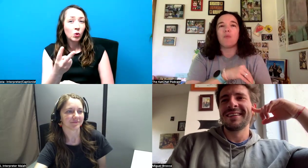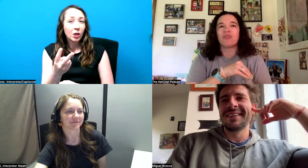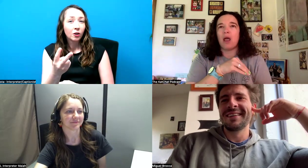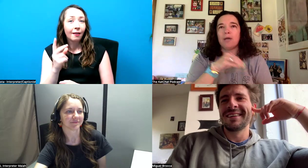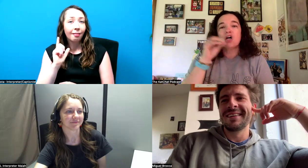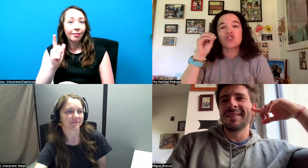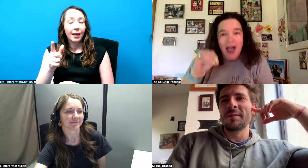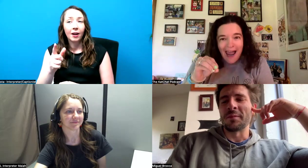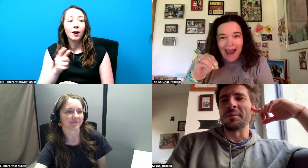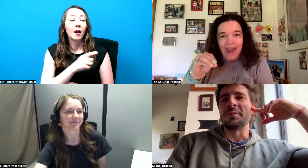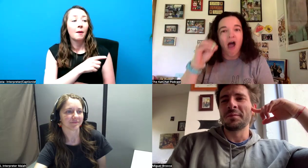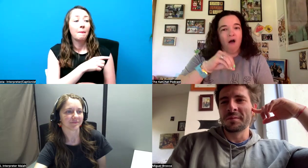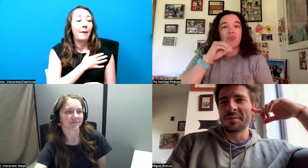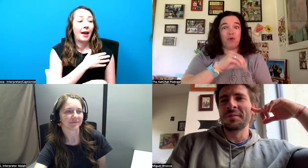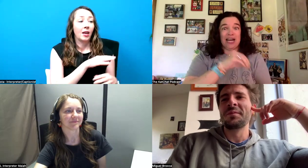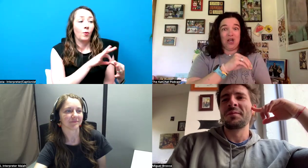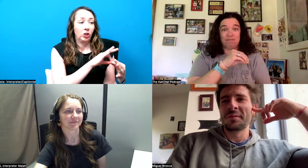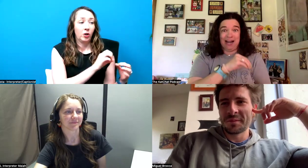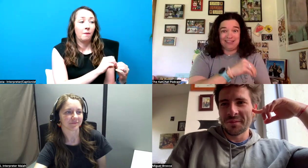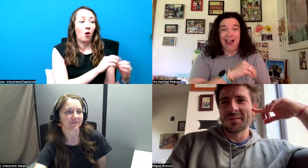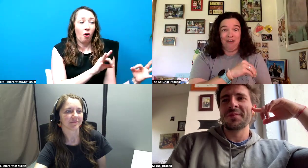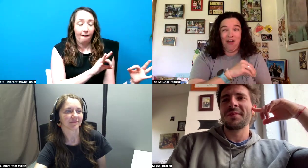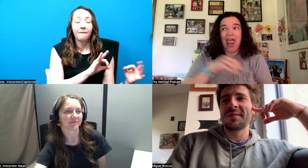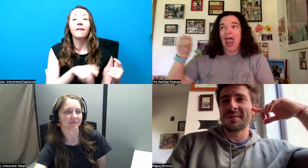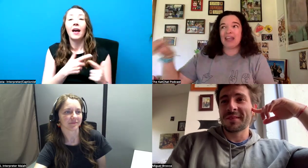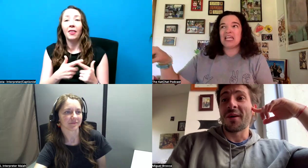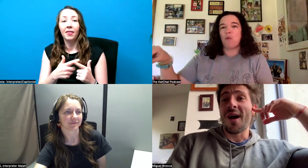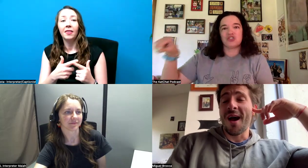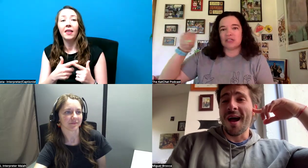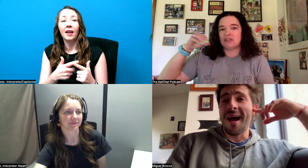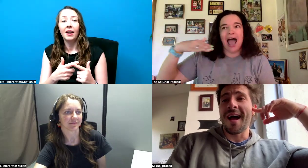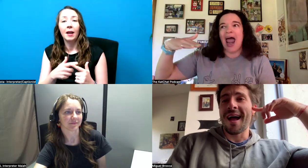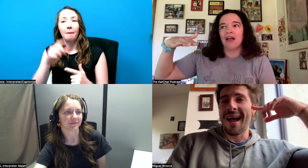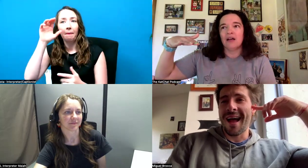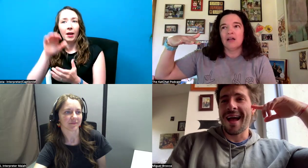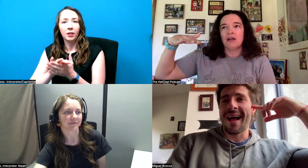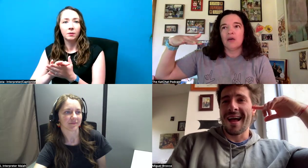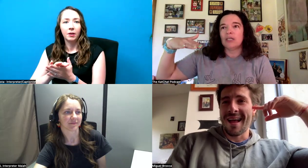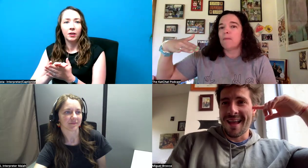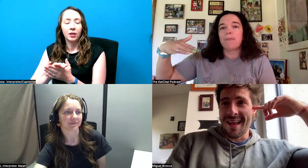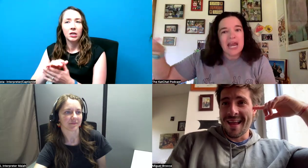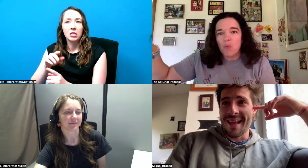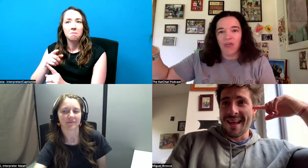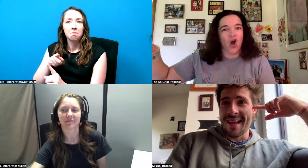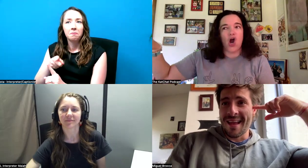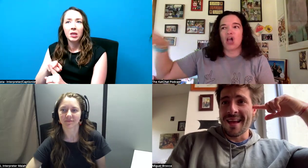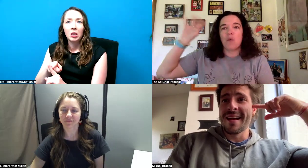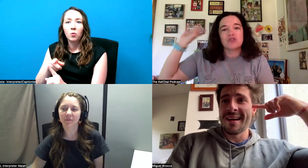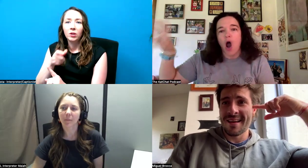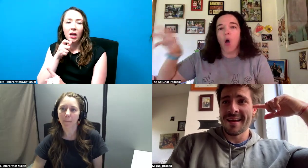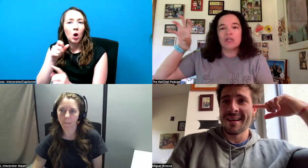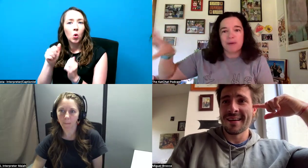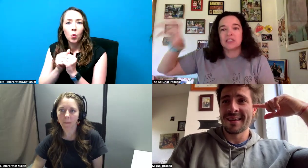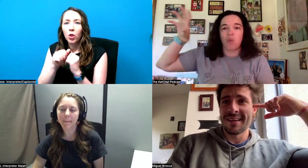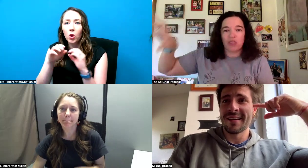broke up with him, Mhm. shy of 3 years being together. And he was just not being with a girl who